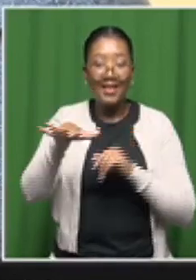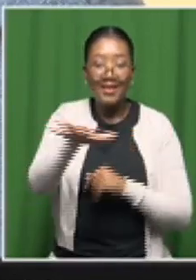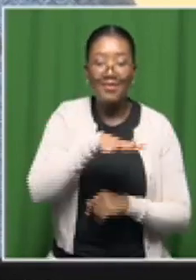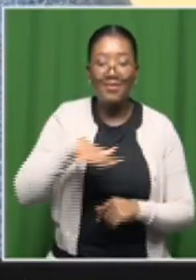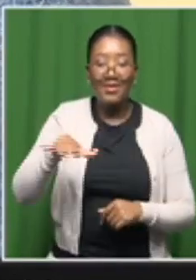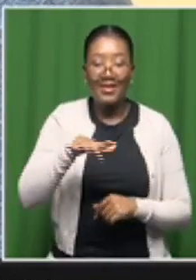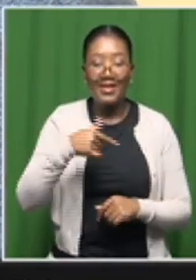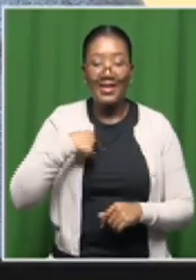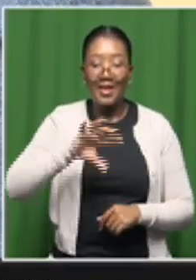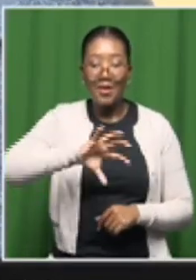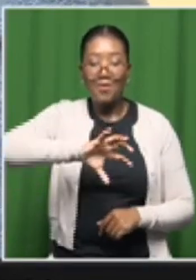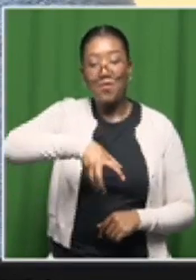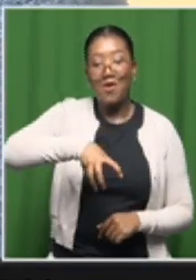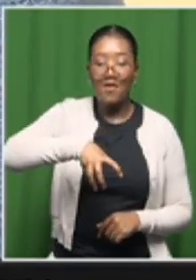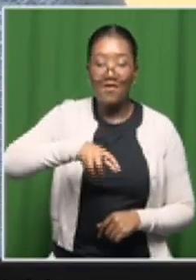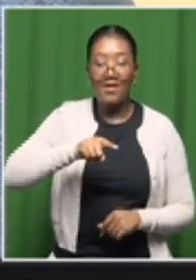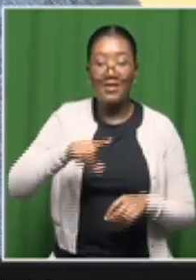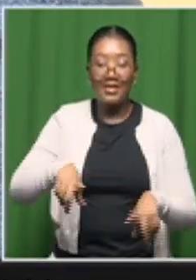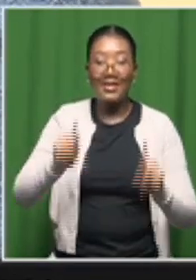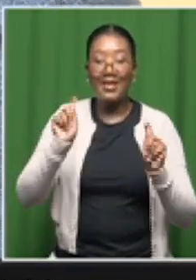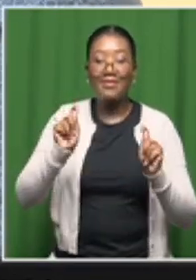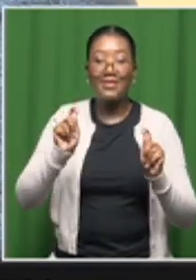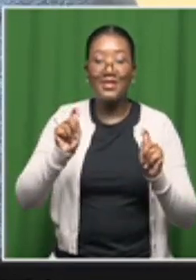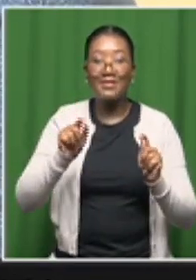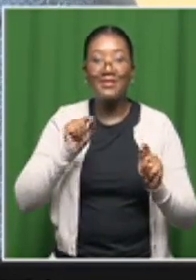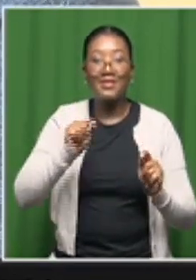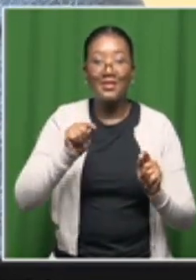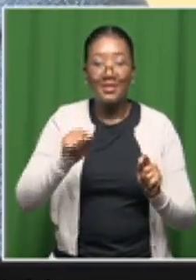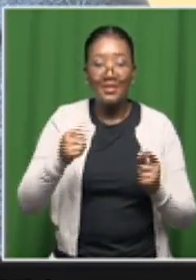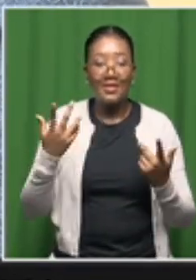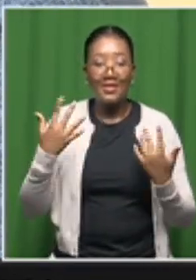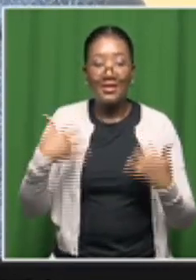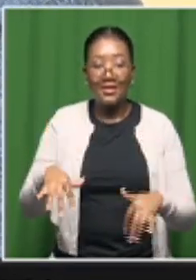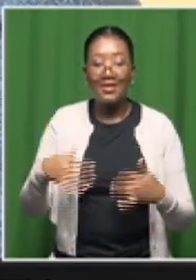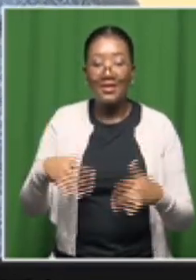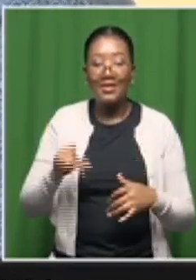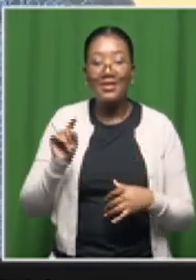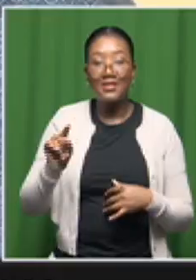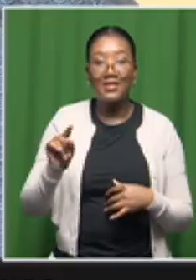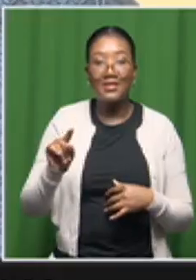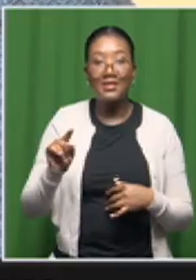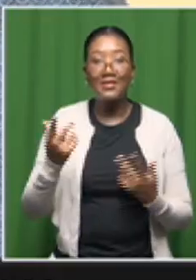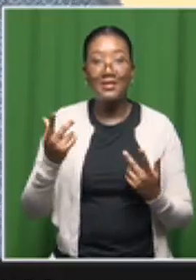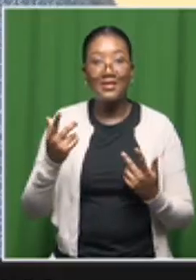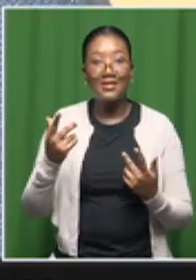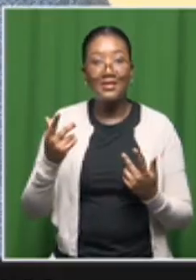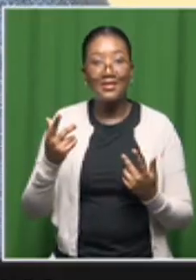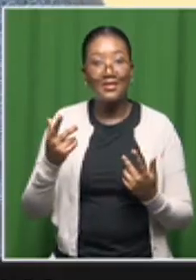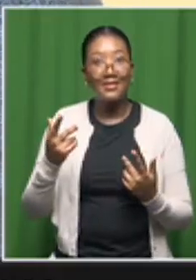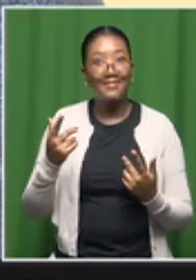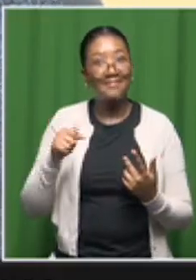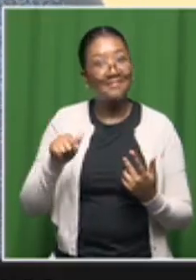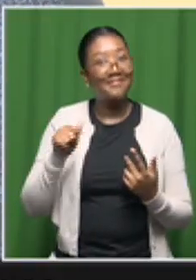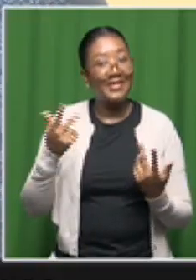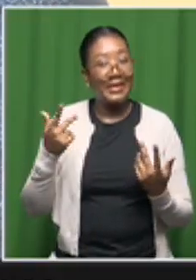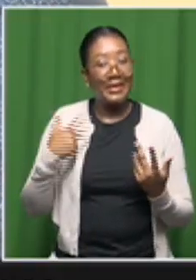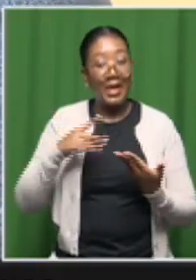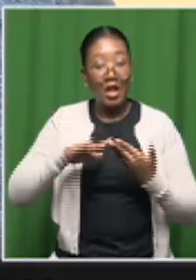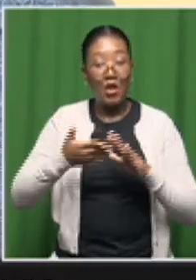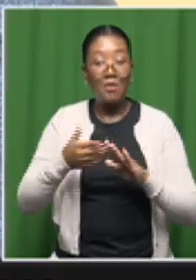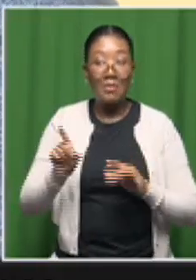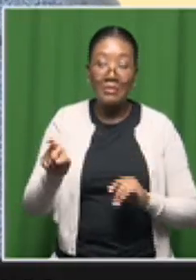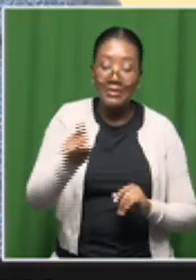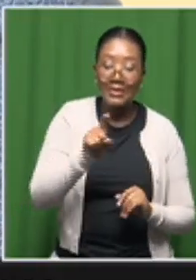the province, developed around this point that we're standing here today. And so every community is